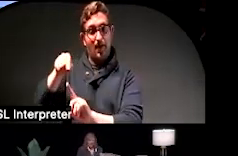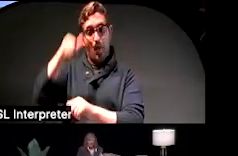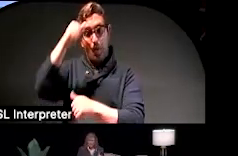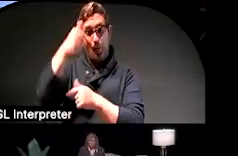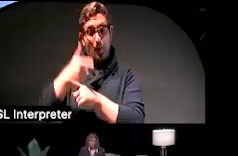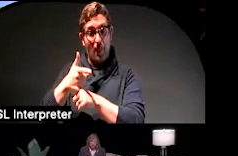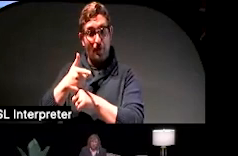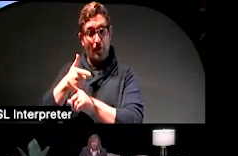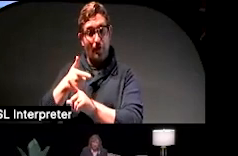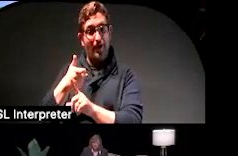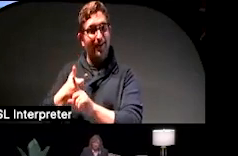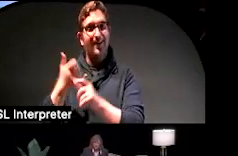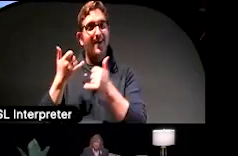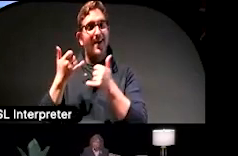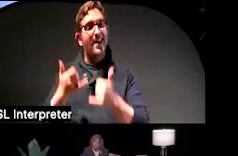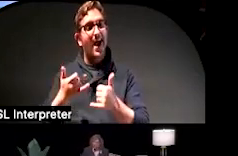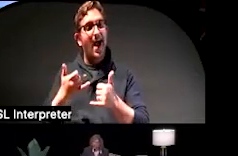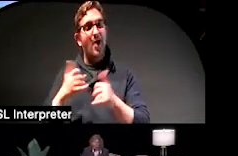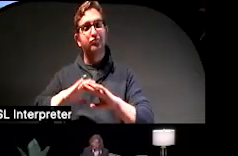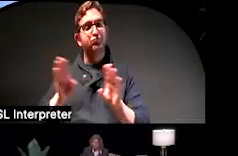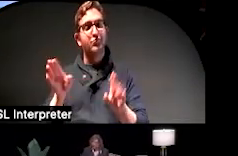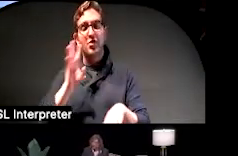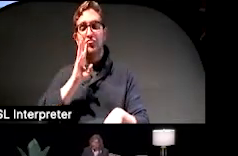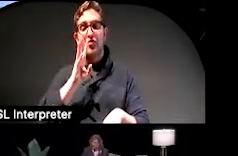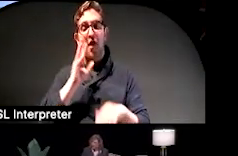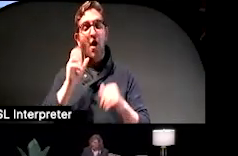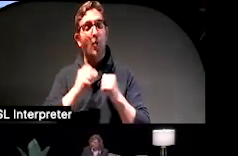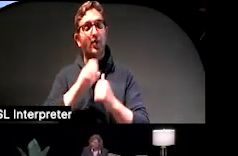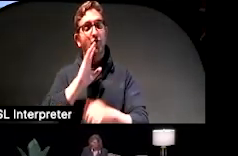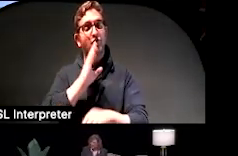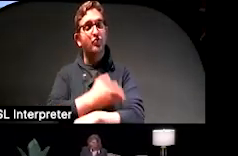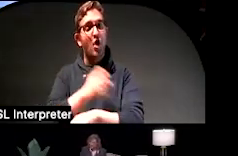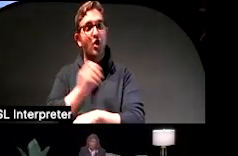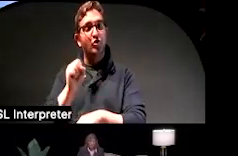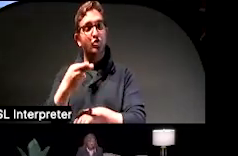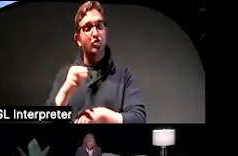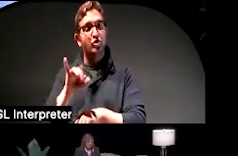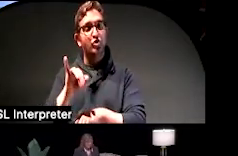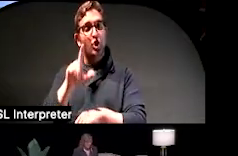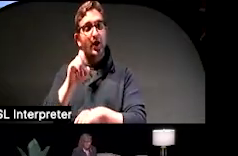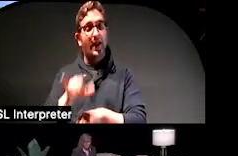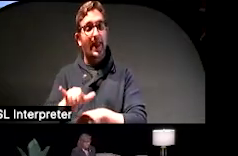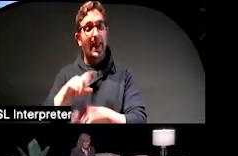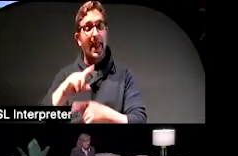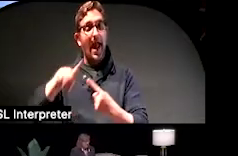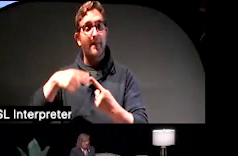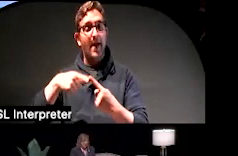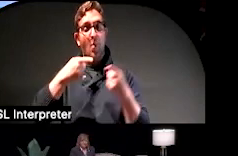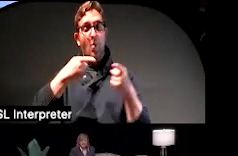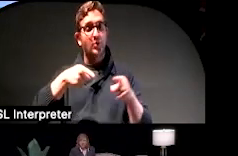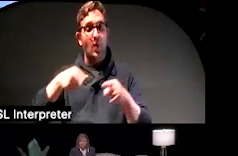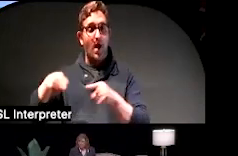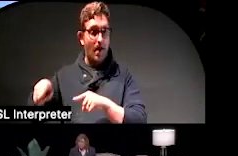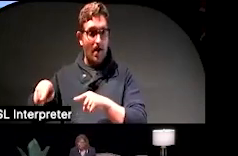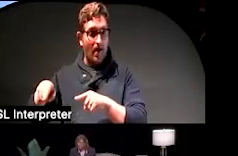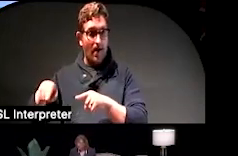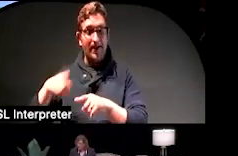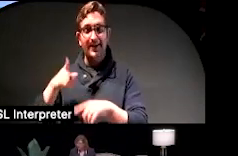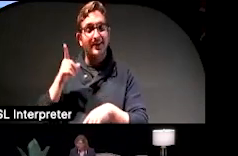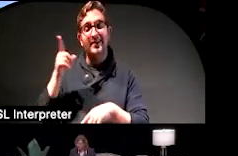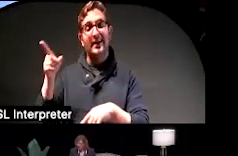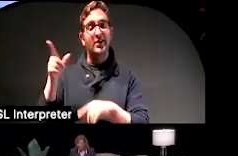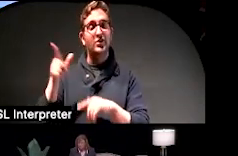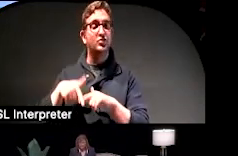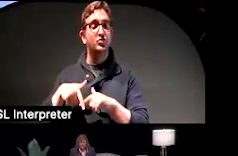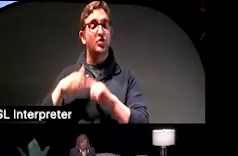who now won't talk to their daughter, Shirley, about what's happening. He stopped responding